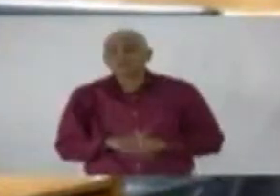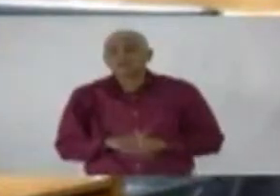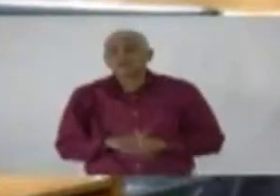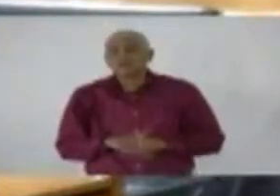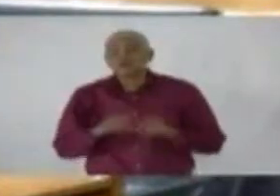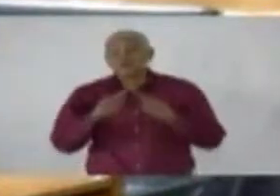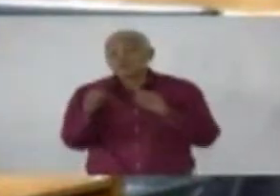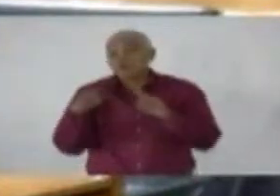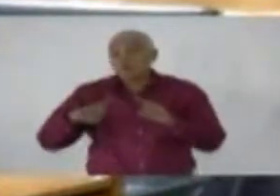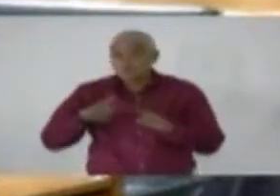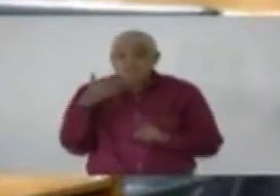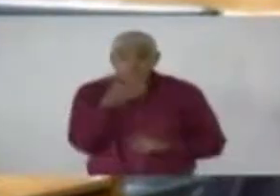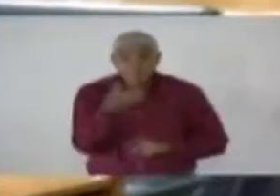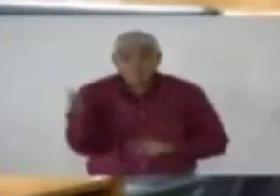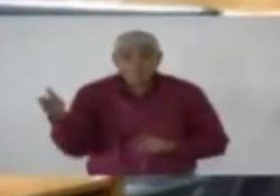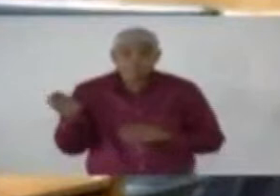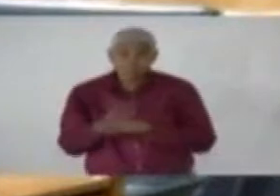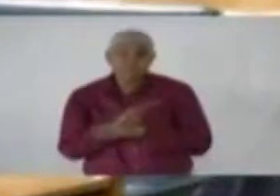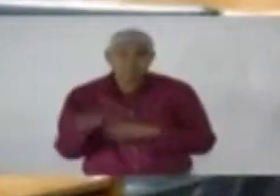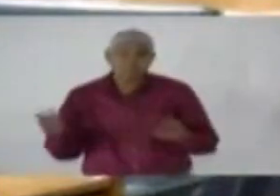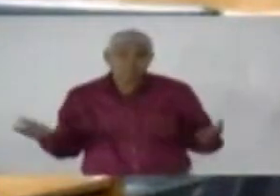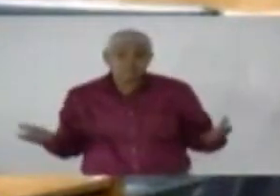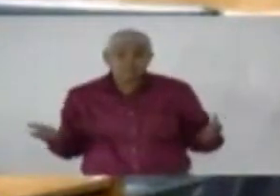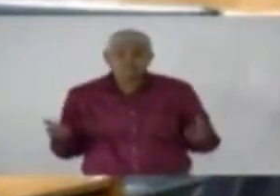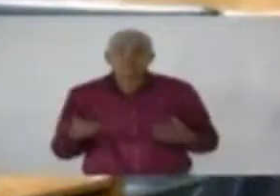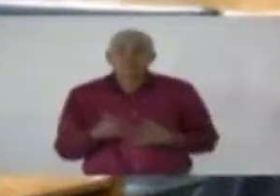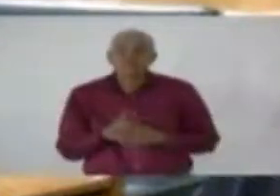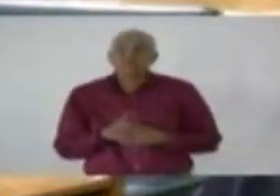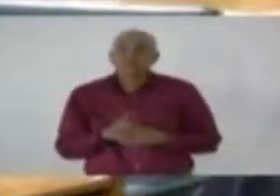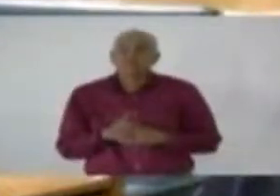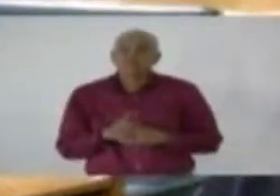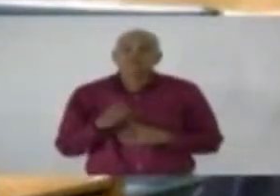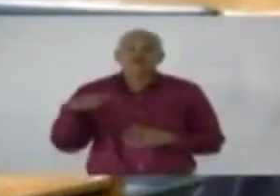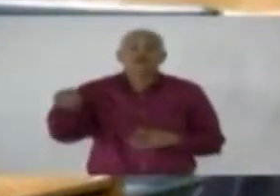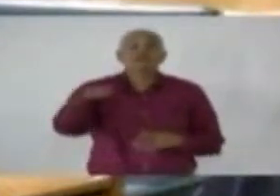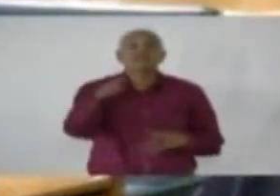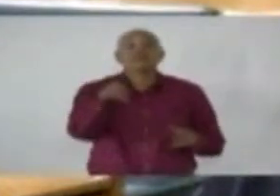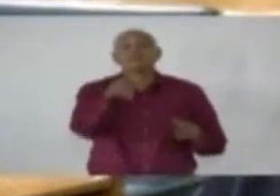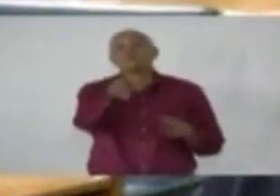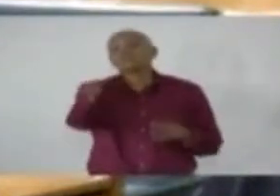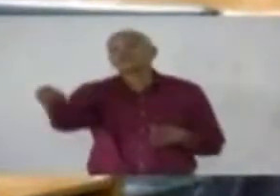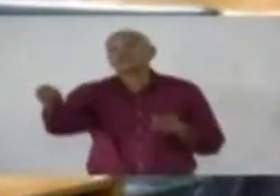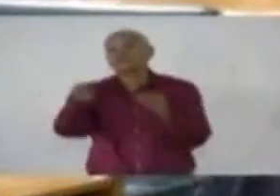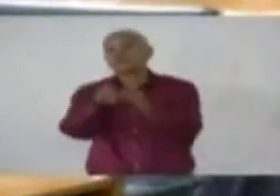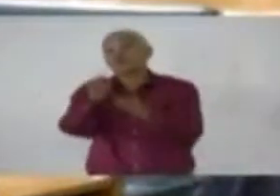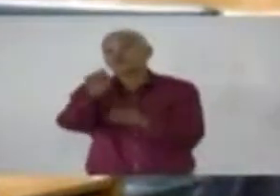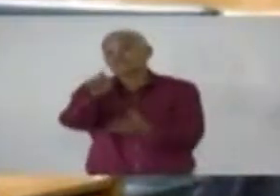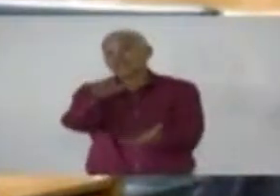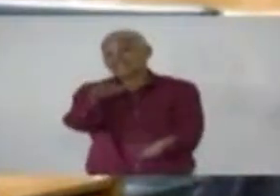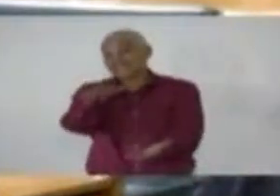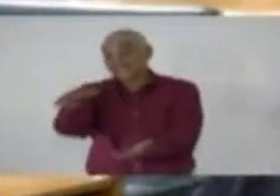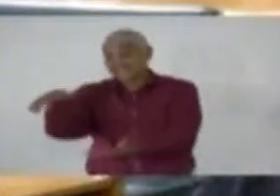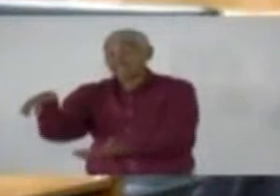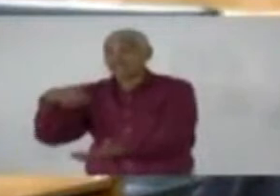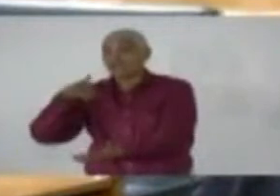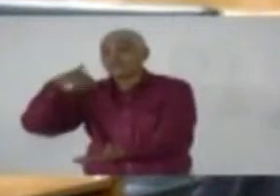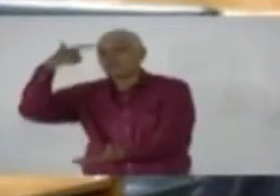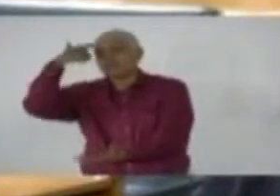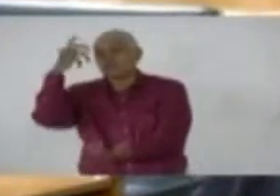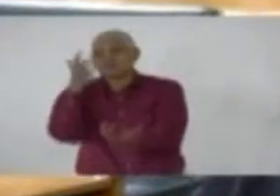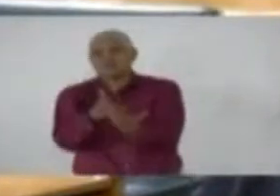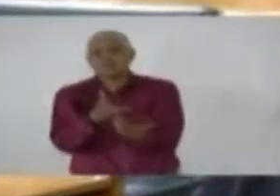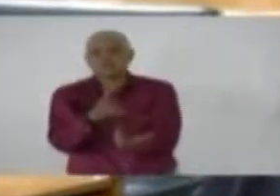But as we help businesses and as they pay more taxes, which I think is a